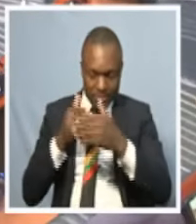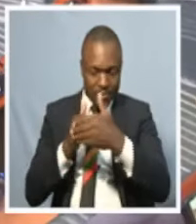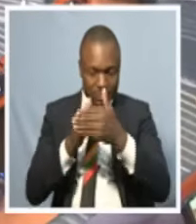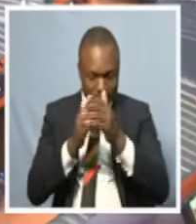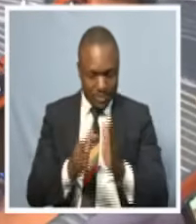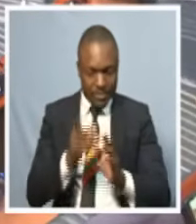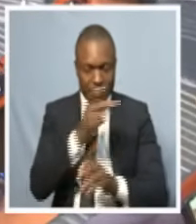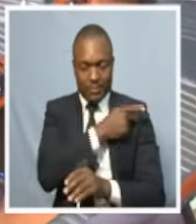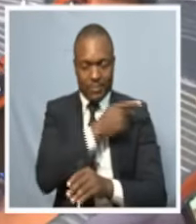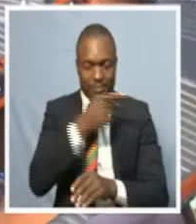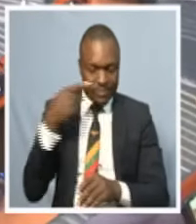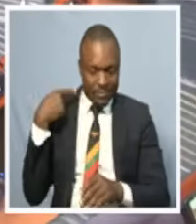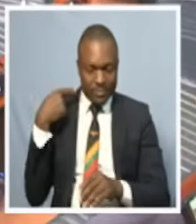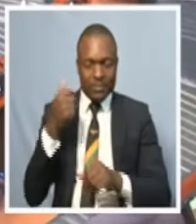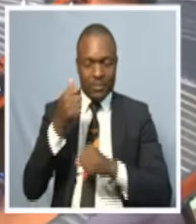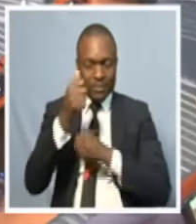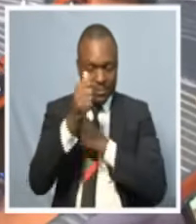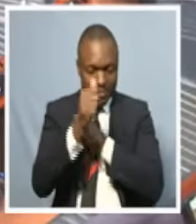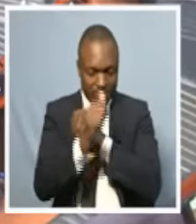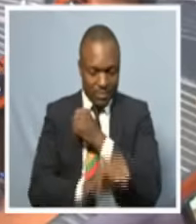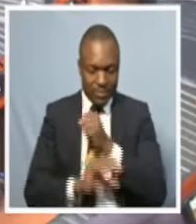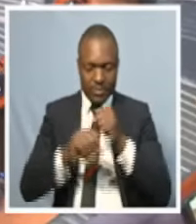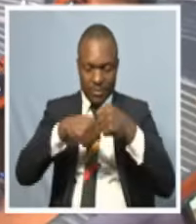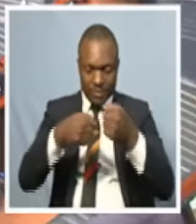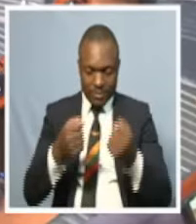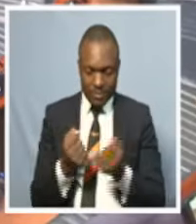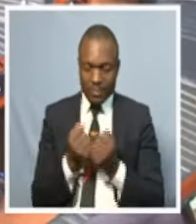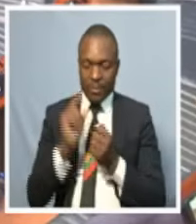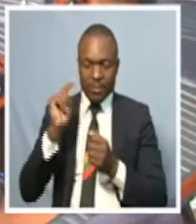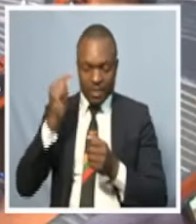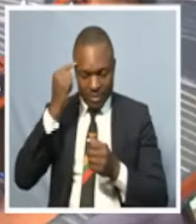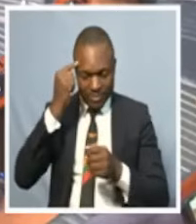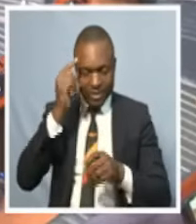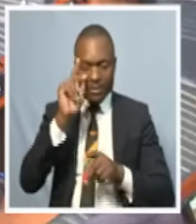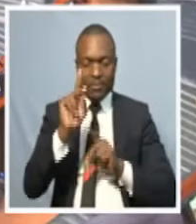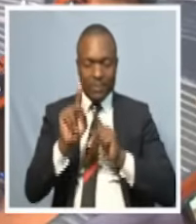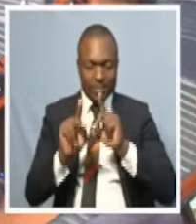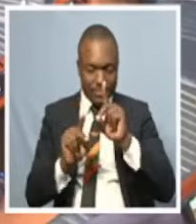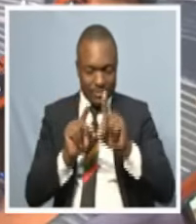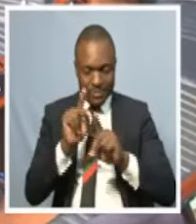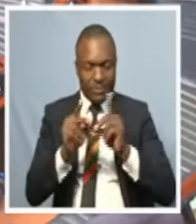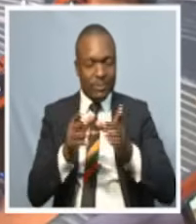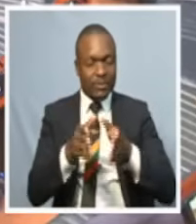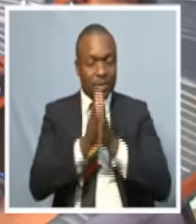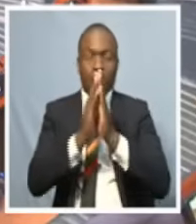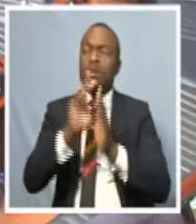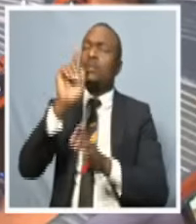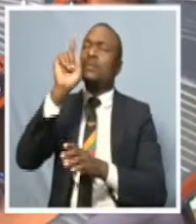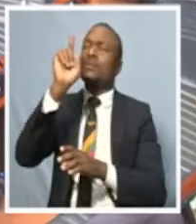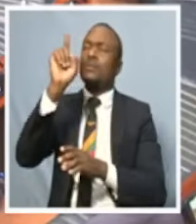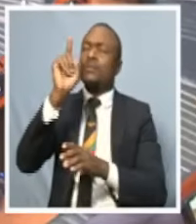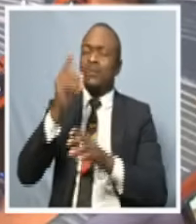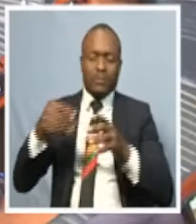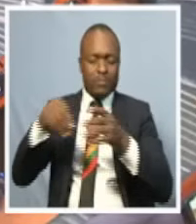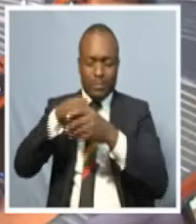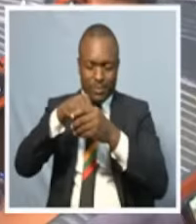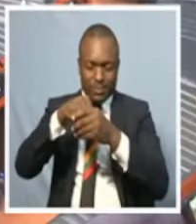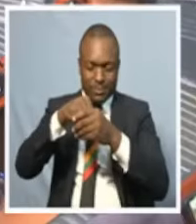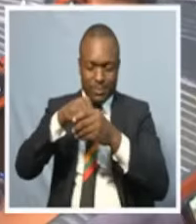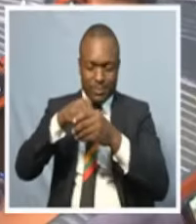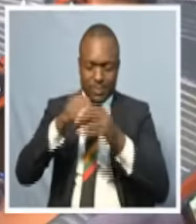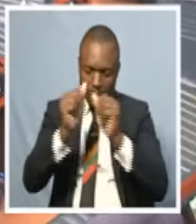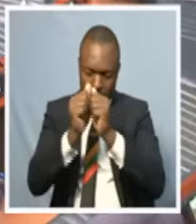and parliaments for the welfare of society and the just government of the people, we beseech you to